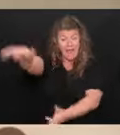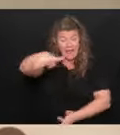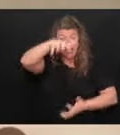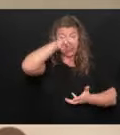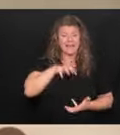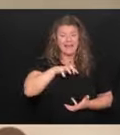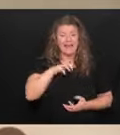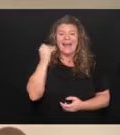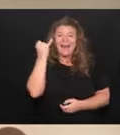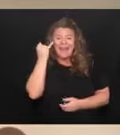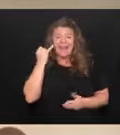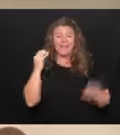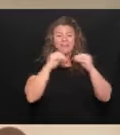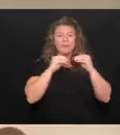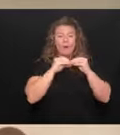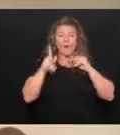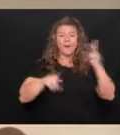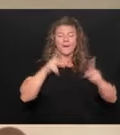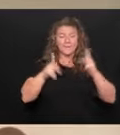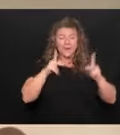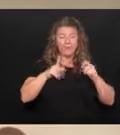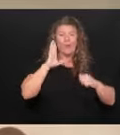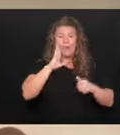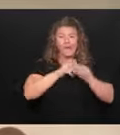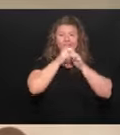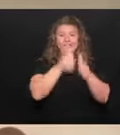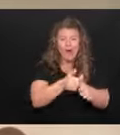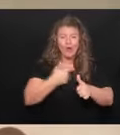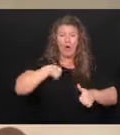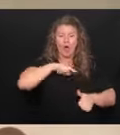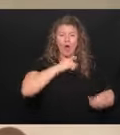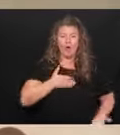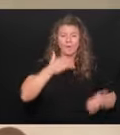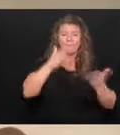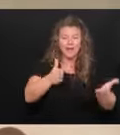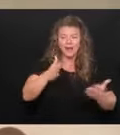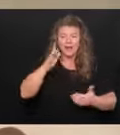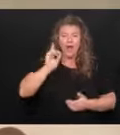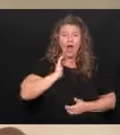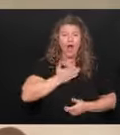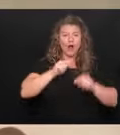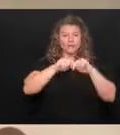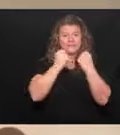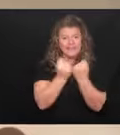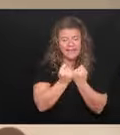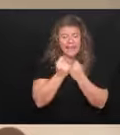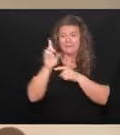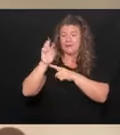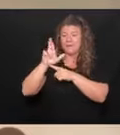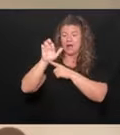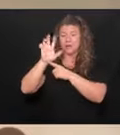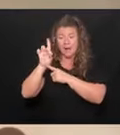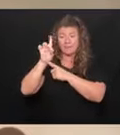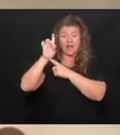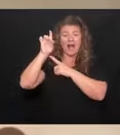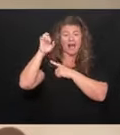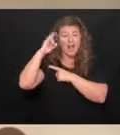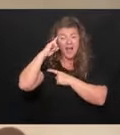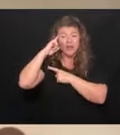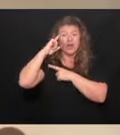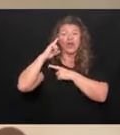more West Virginians will do what Dr. Marsh, the governor, Secretary Crouch, Dr. Amjad, and I come on here